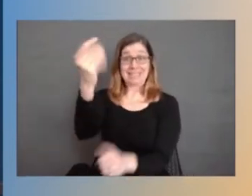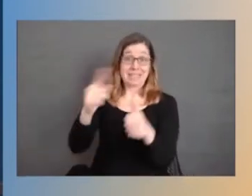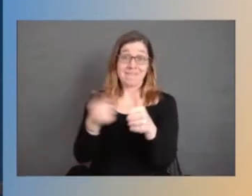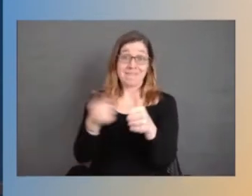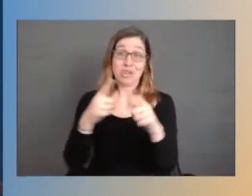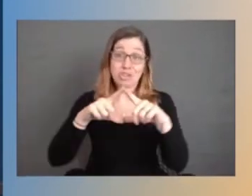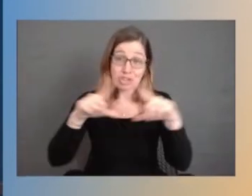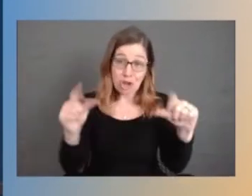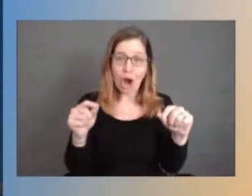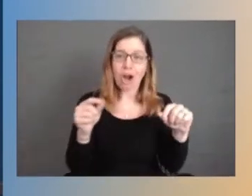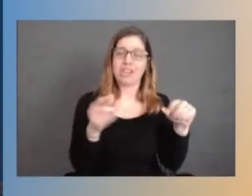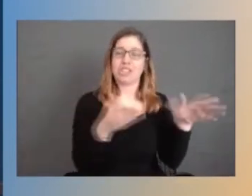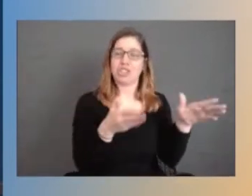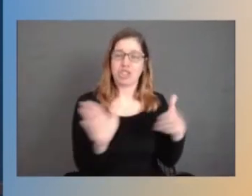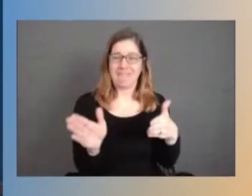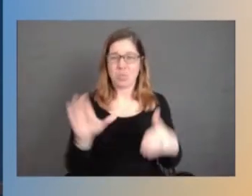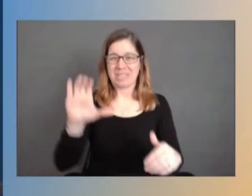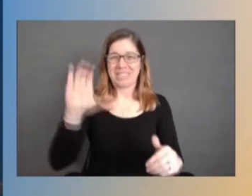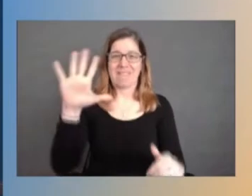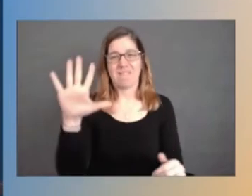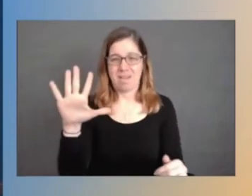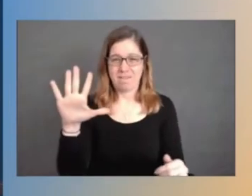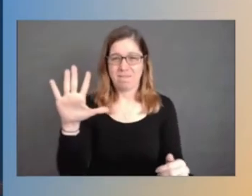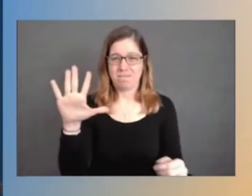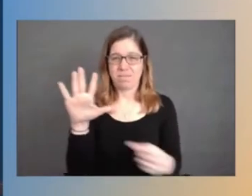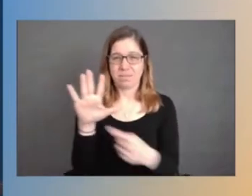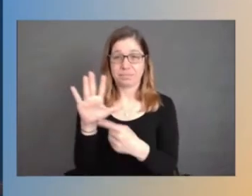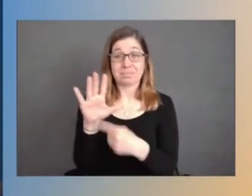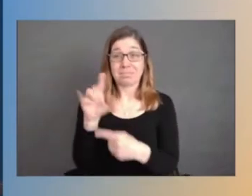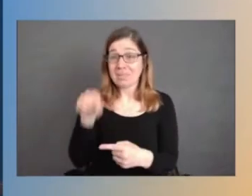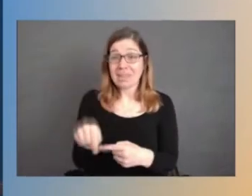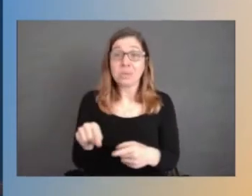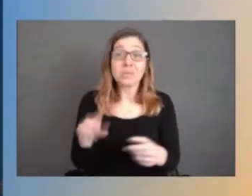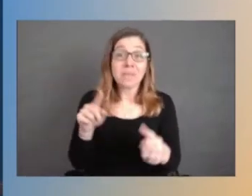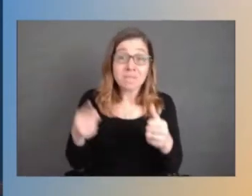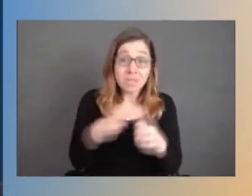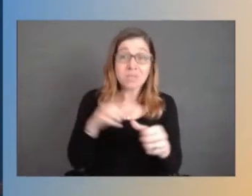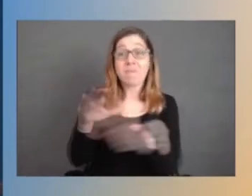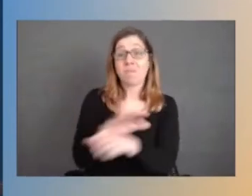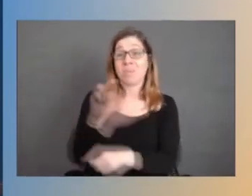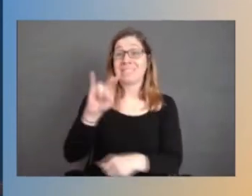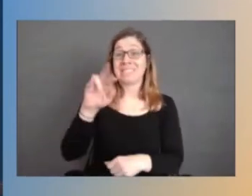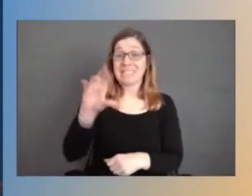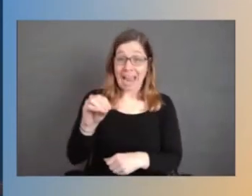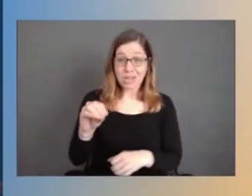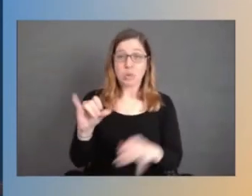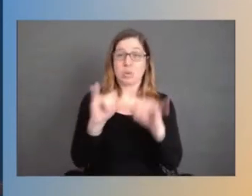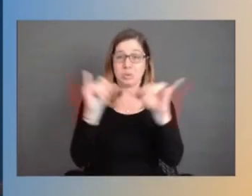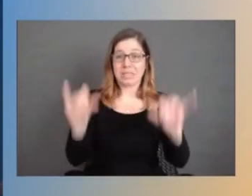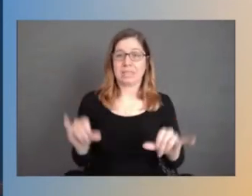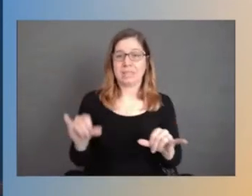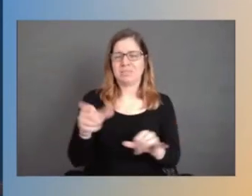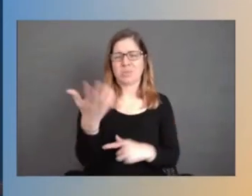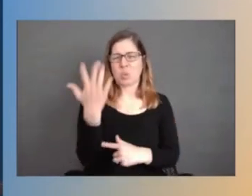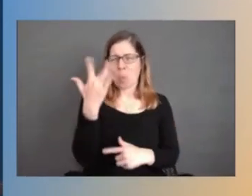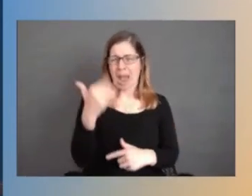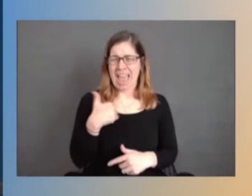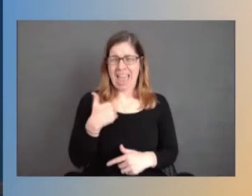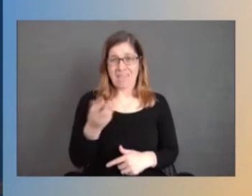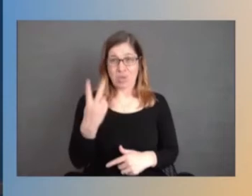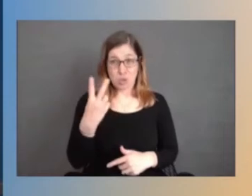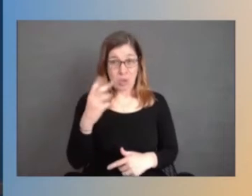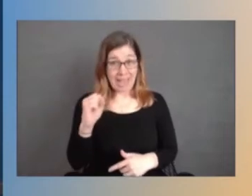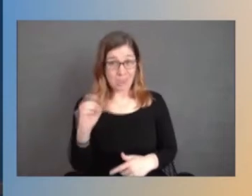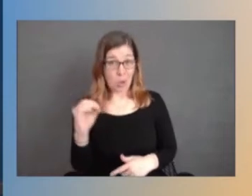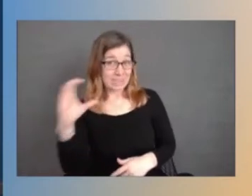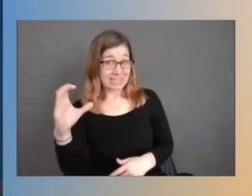with C5. And this was the first full Nitro system. And one of the reasons it has two of these SoCs is that we